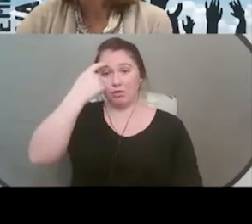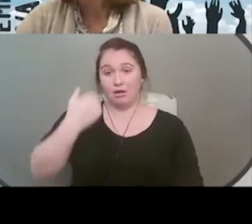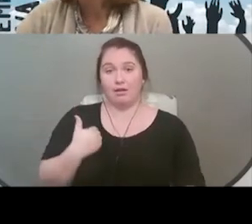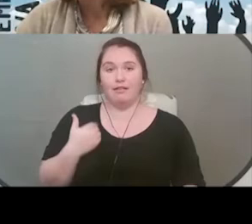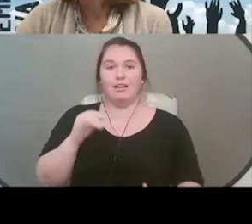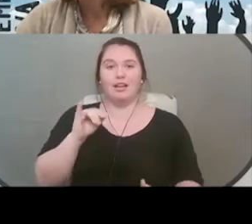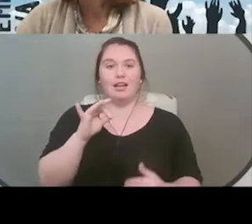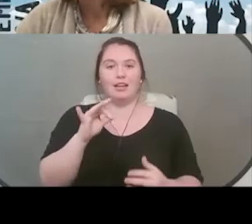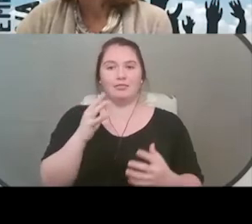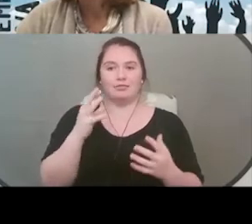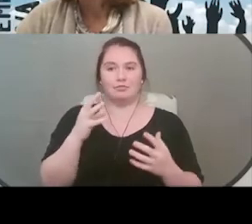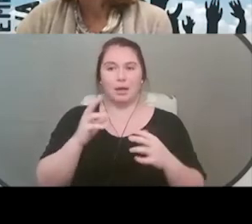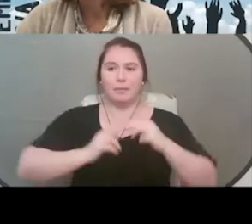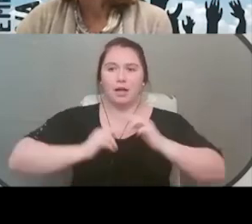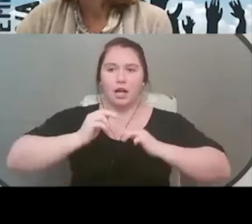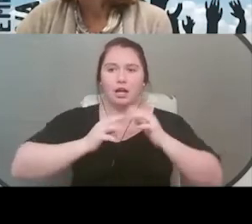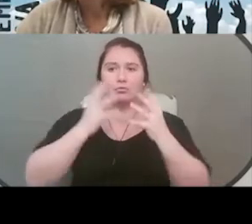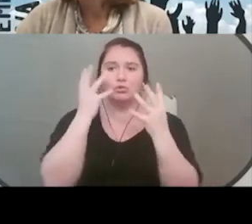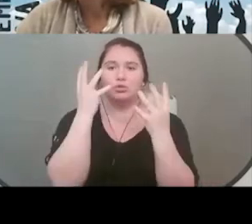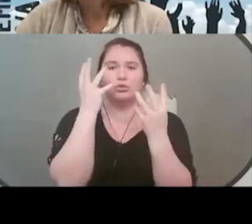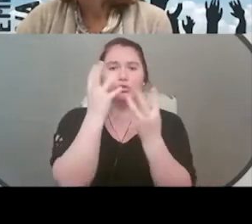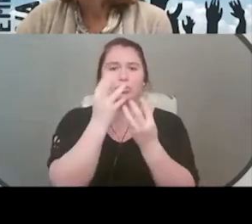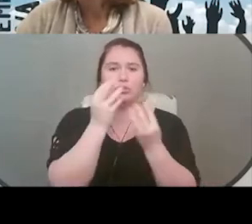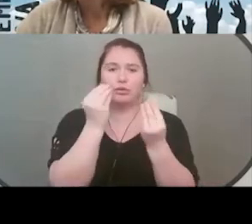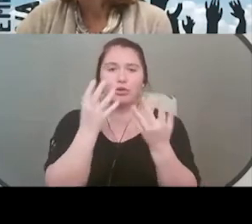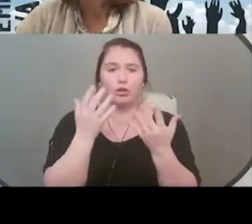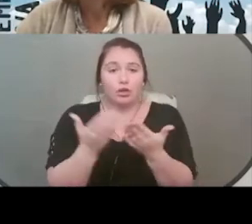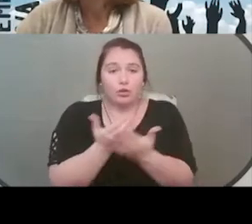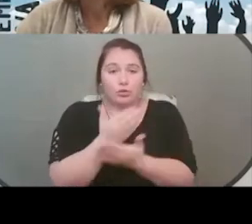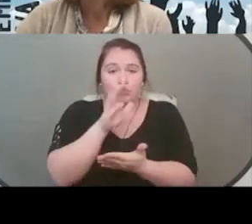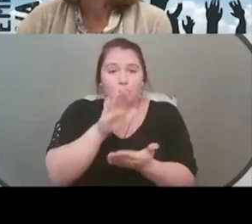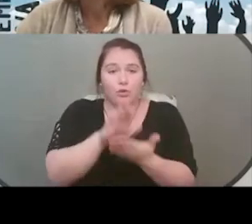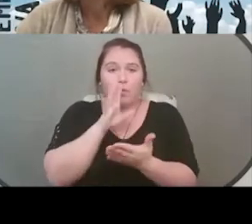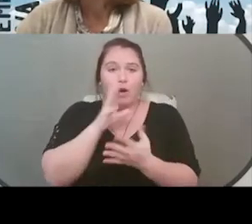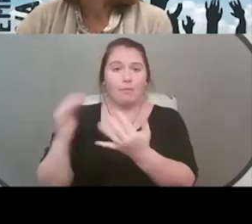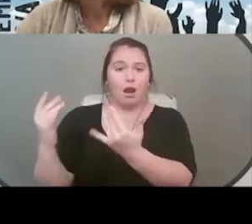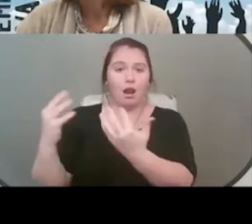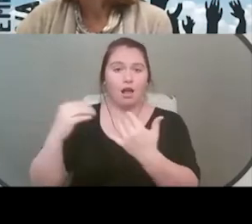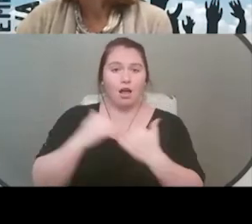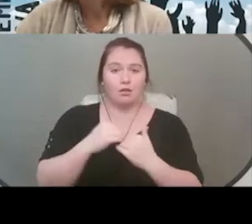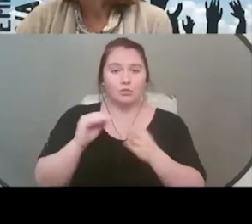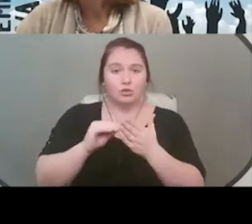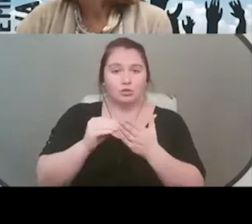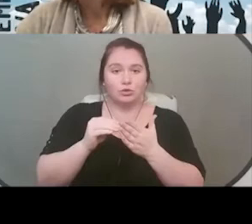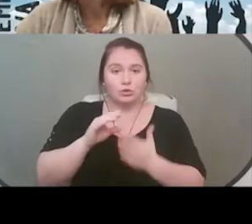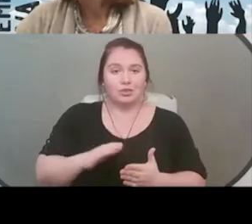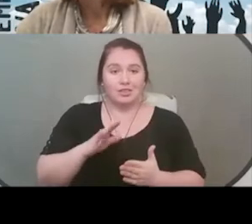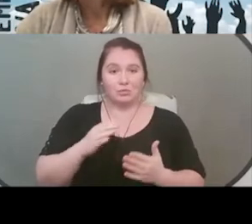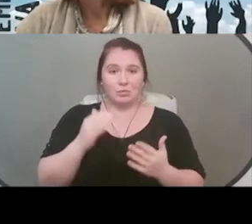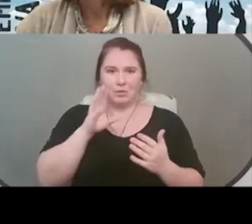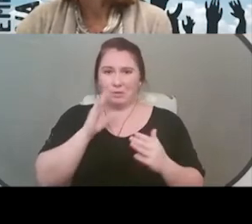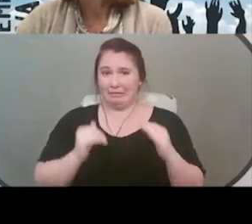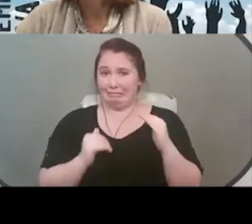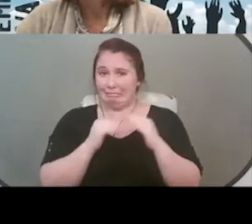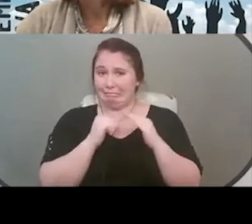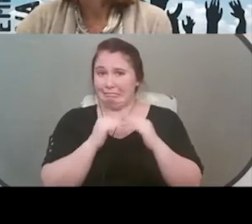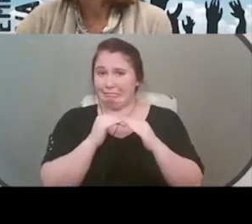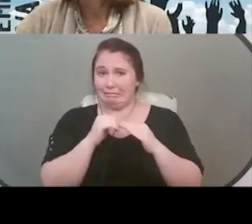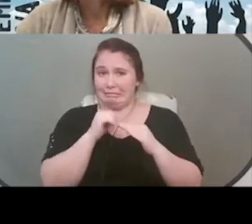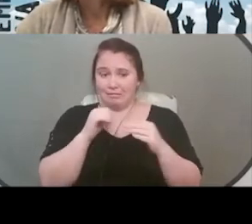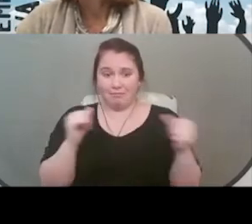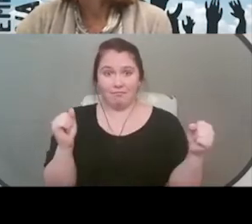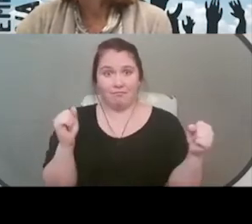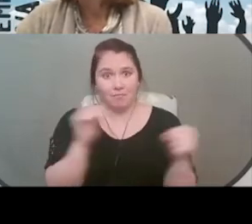new school and we attract all these new students, are we going to run out of capacity because we're going to have such an interest to come back into the